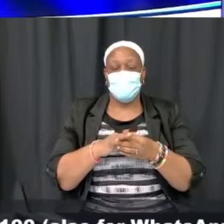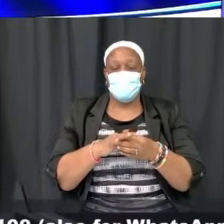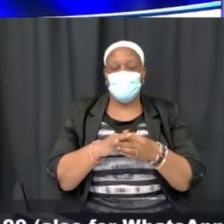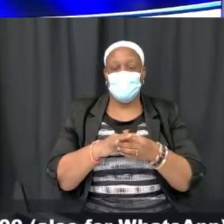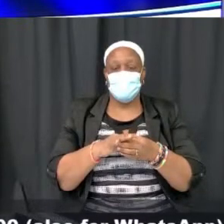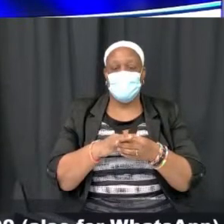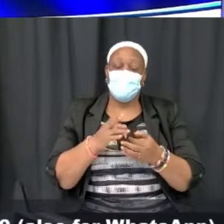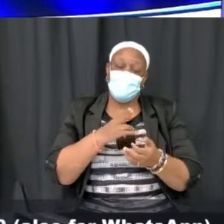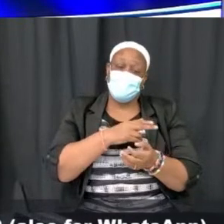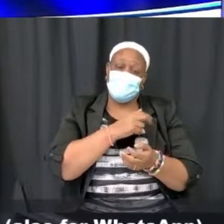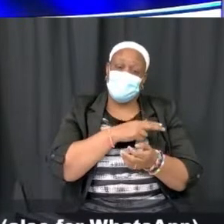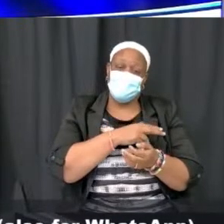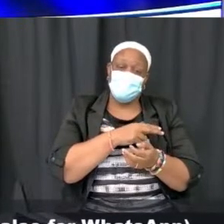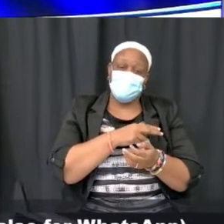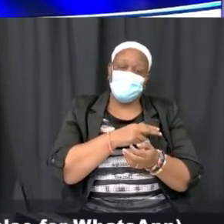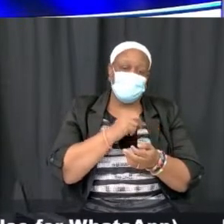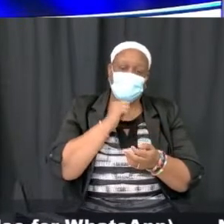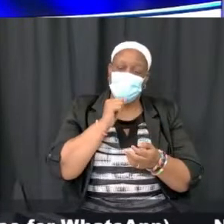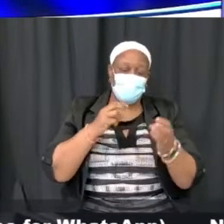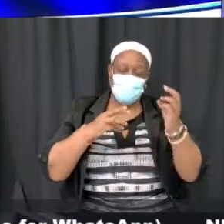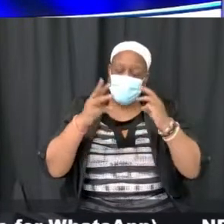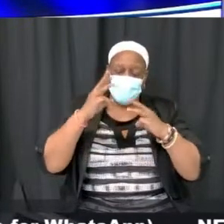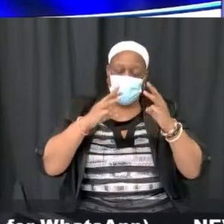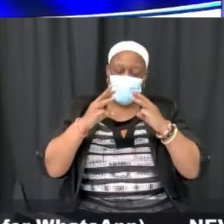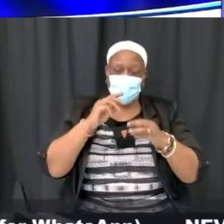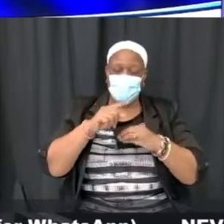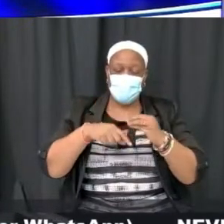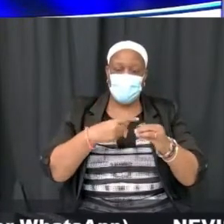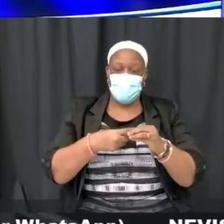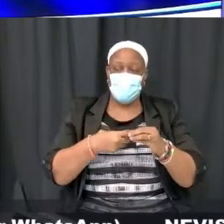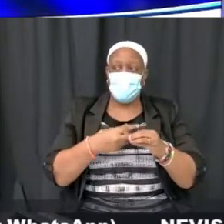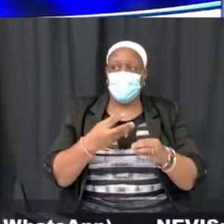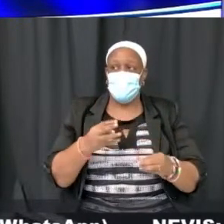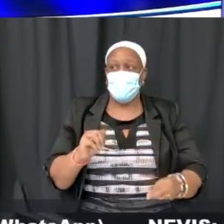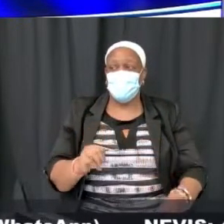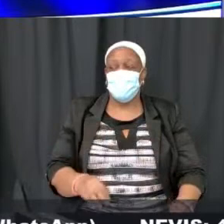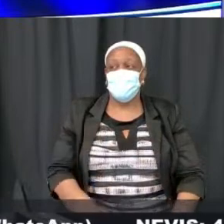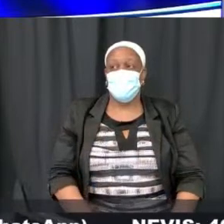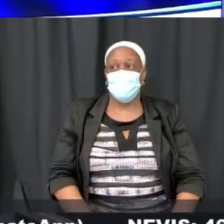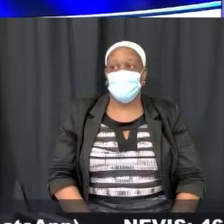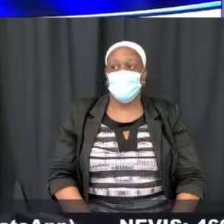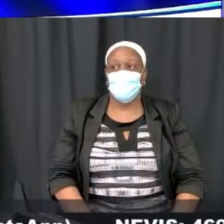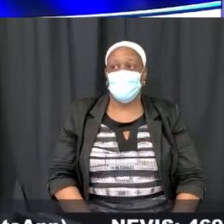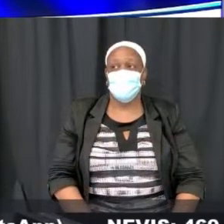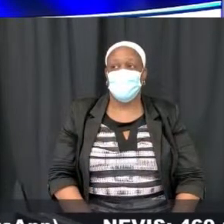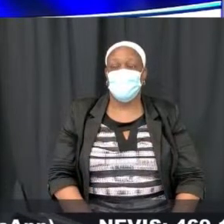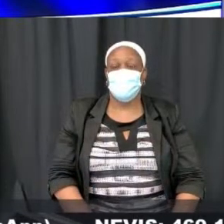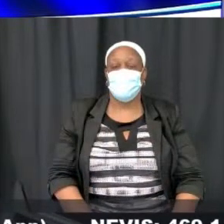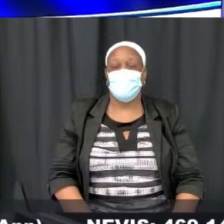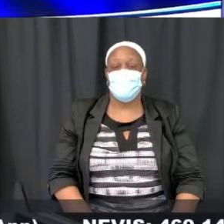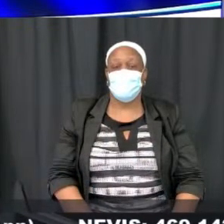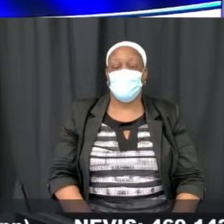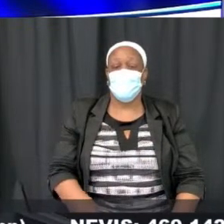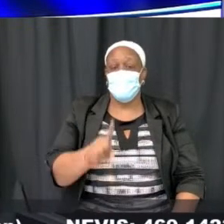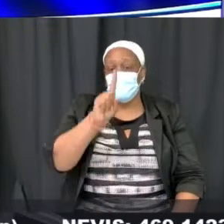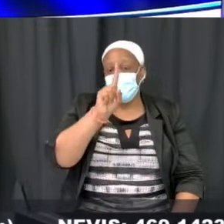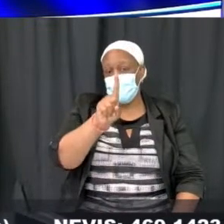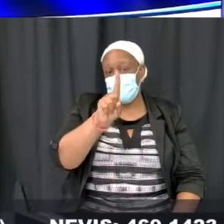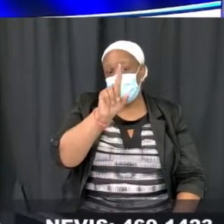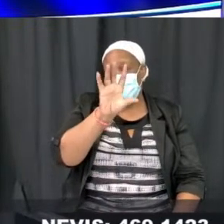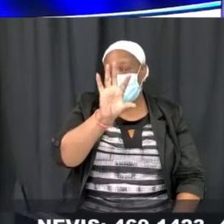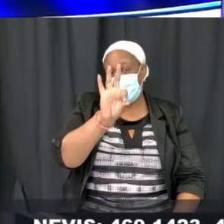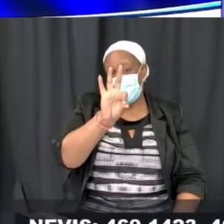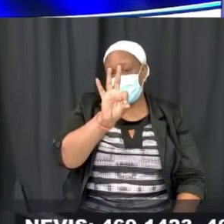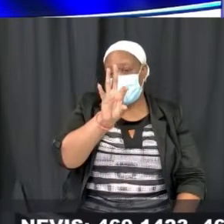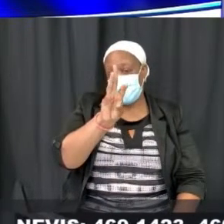the 5 cases. But I would add that of the 196 active cases that are being